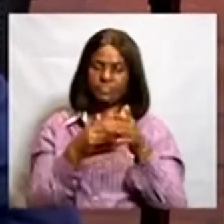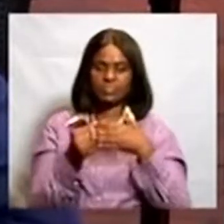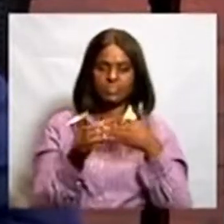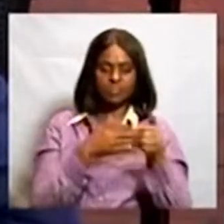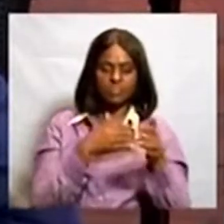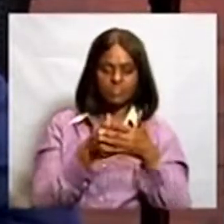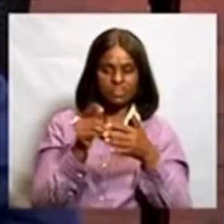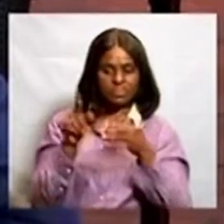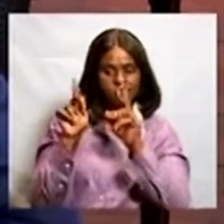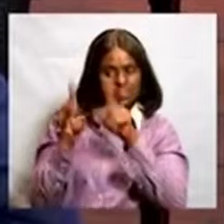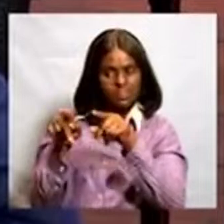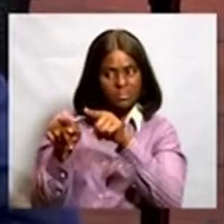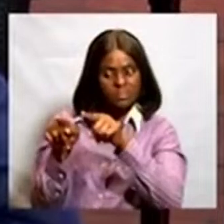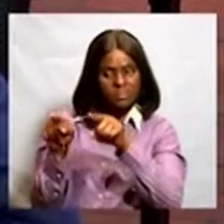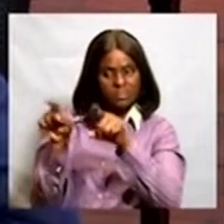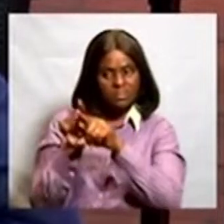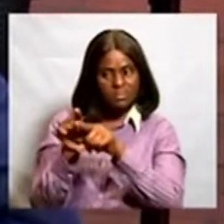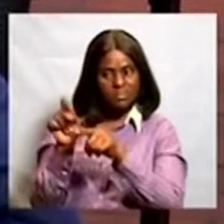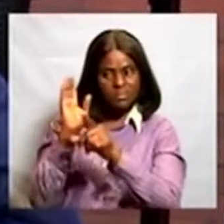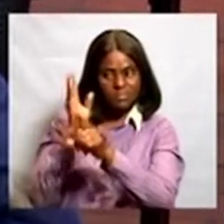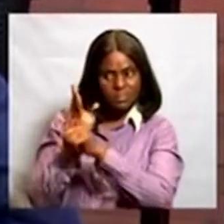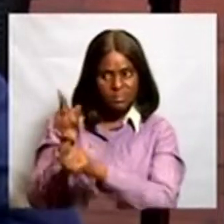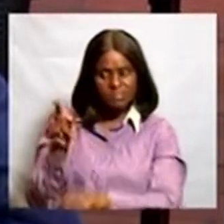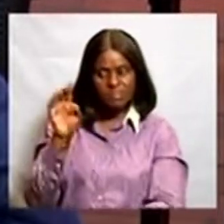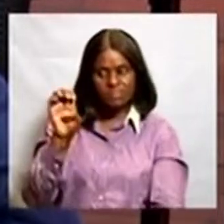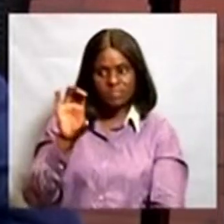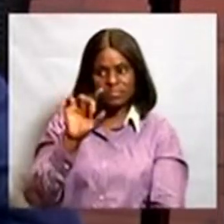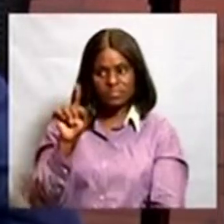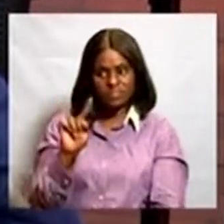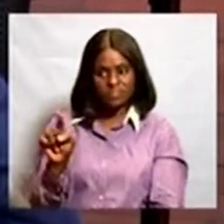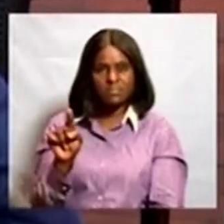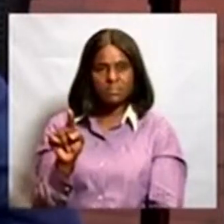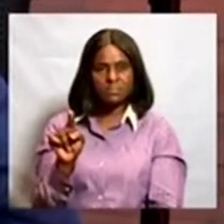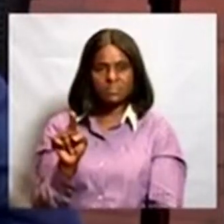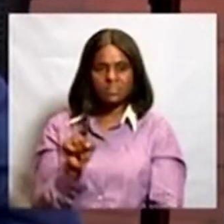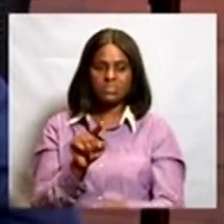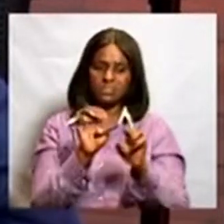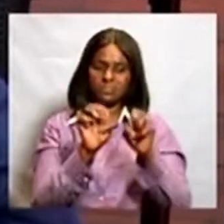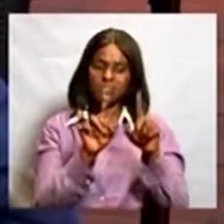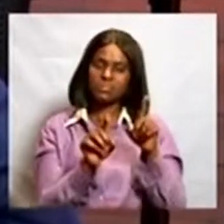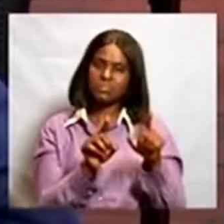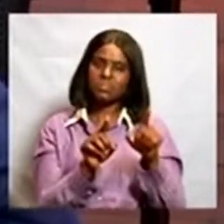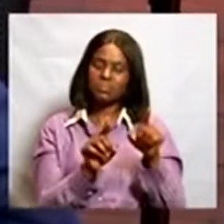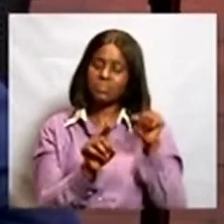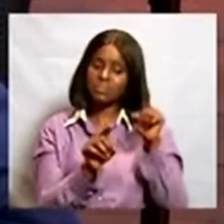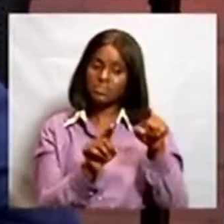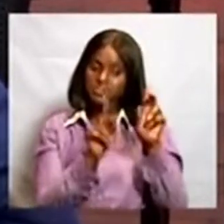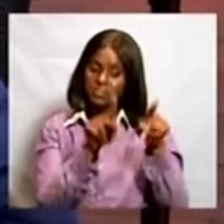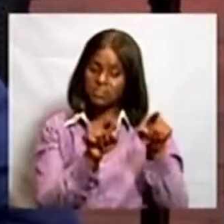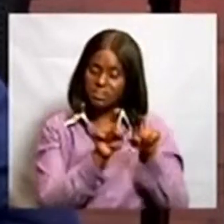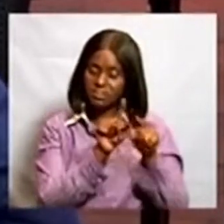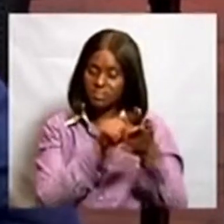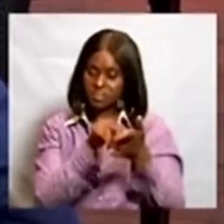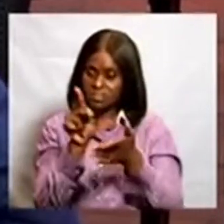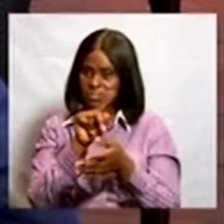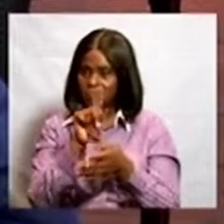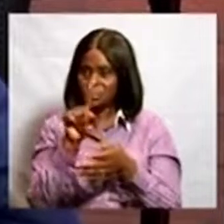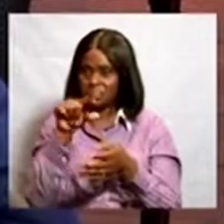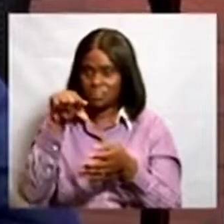This client pays ECZ verification. This client pays